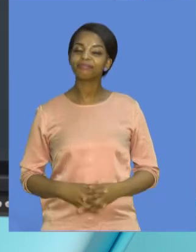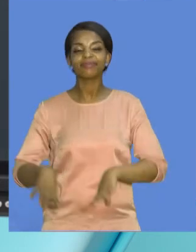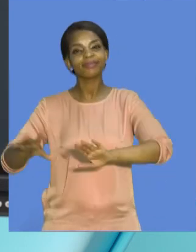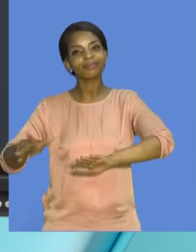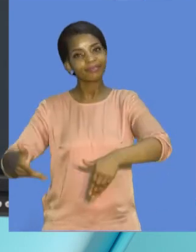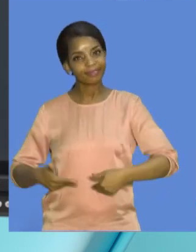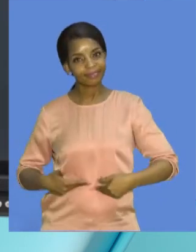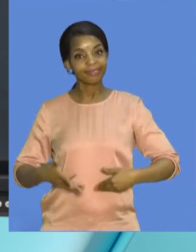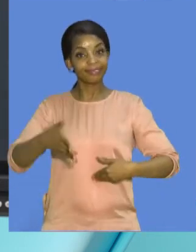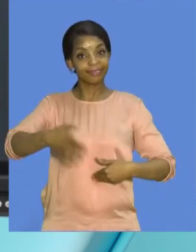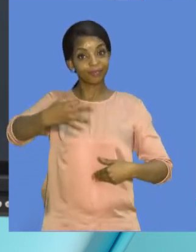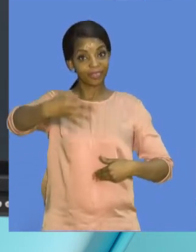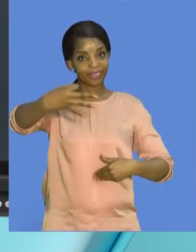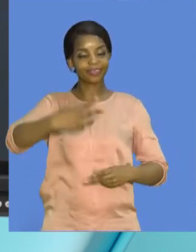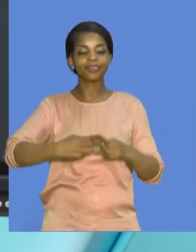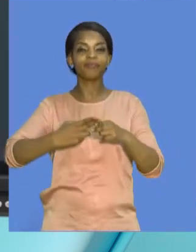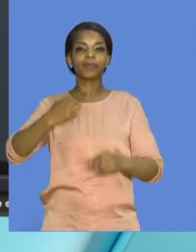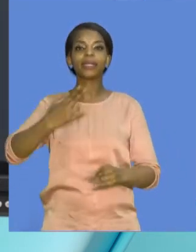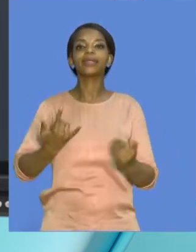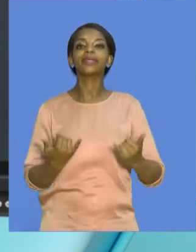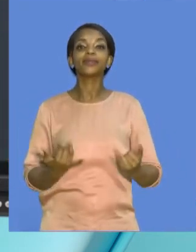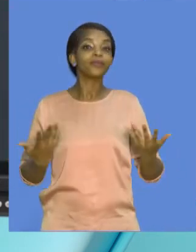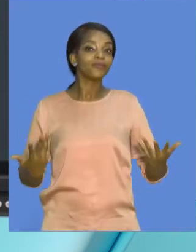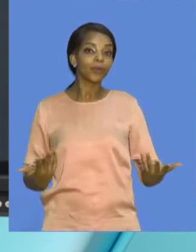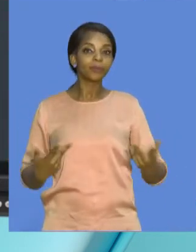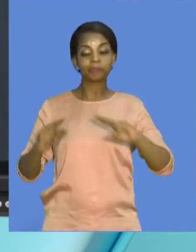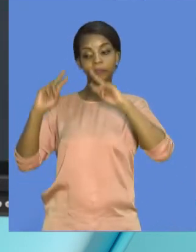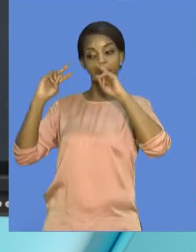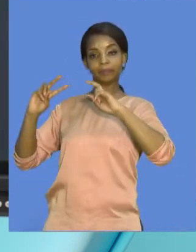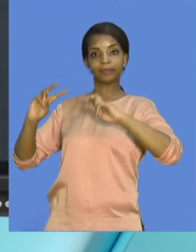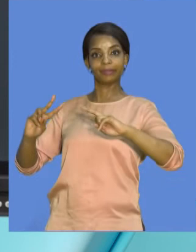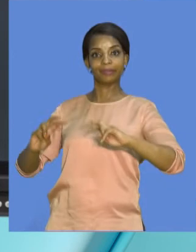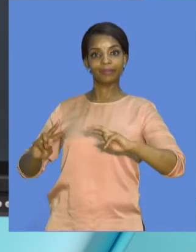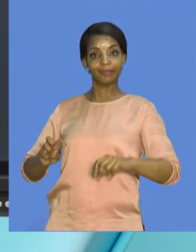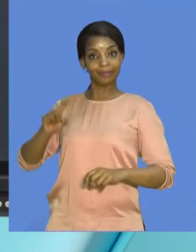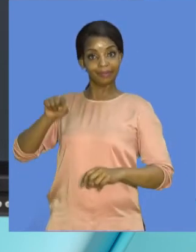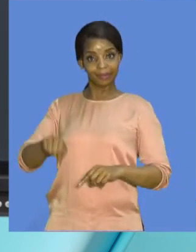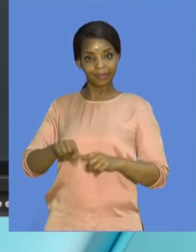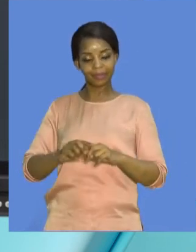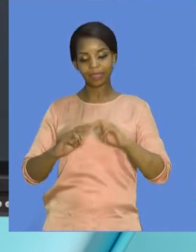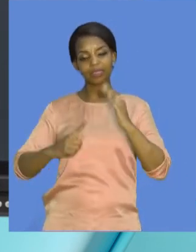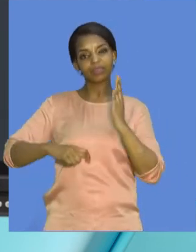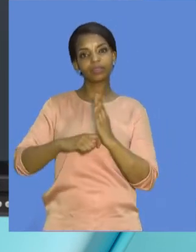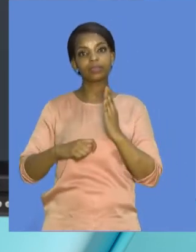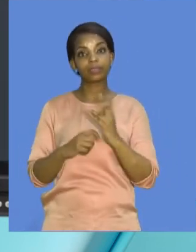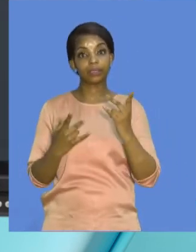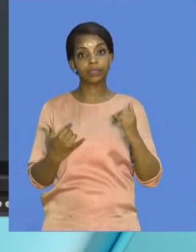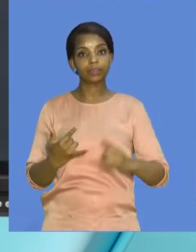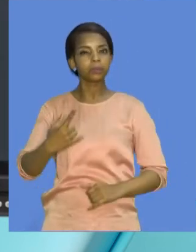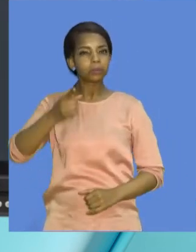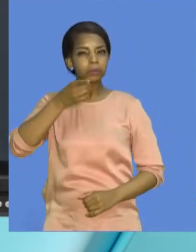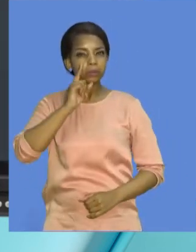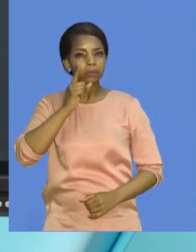Welcome to the third and final segment of our Investigating Charges session on electrostatics. Now we want to look